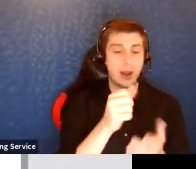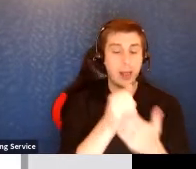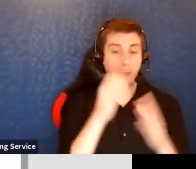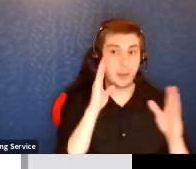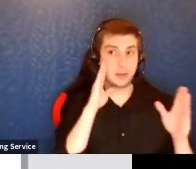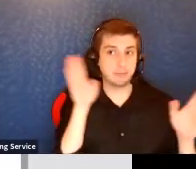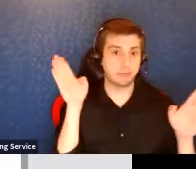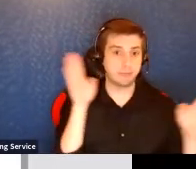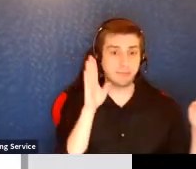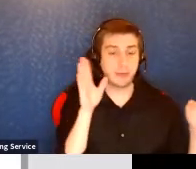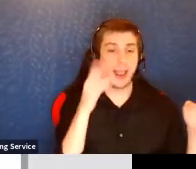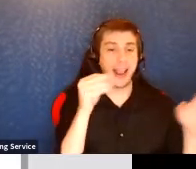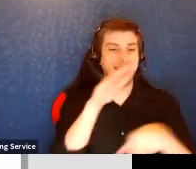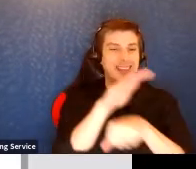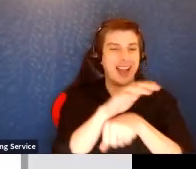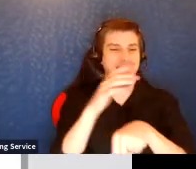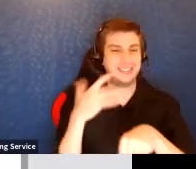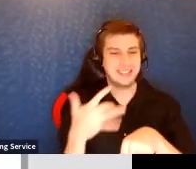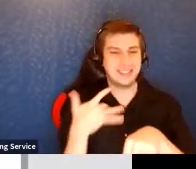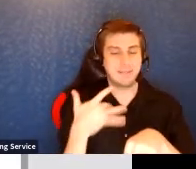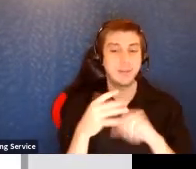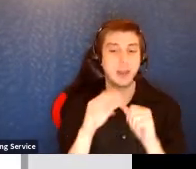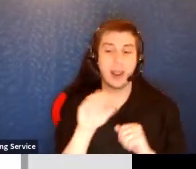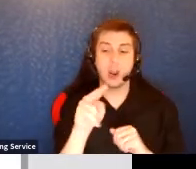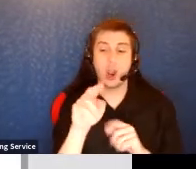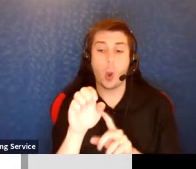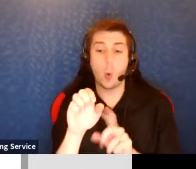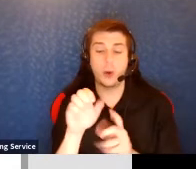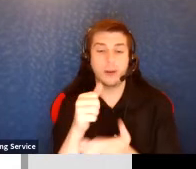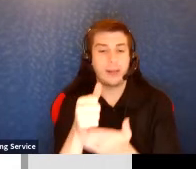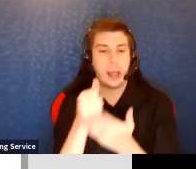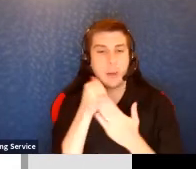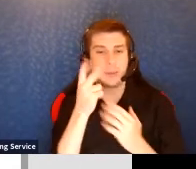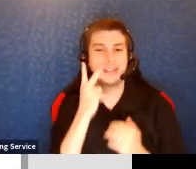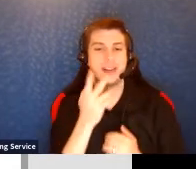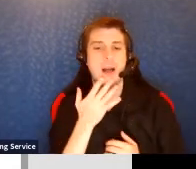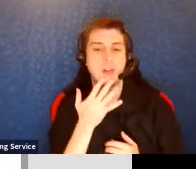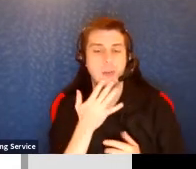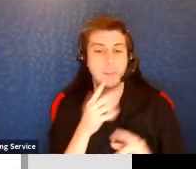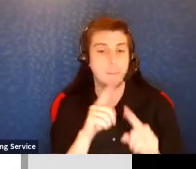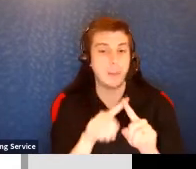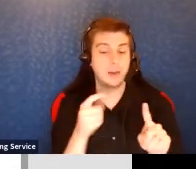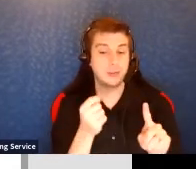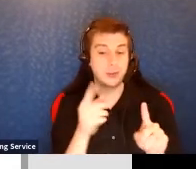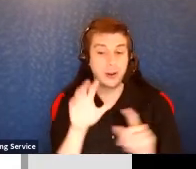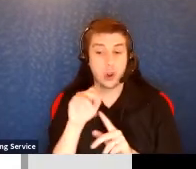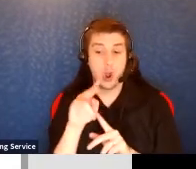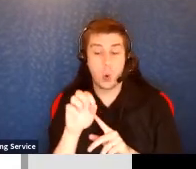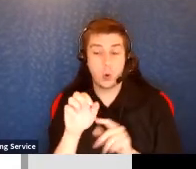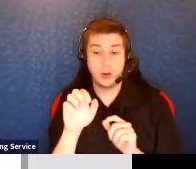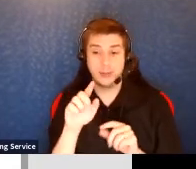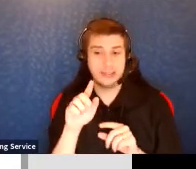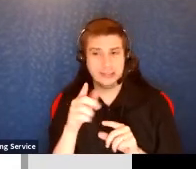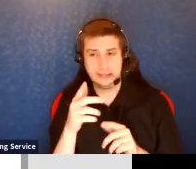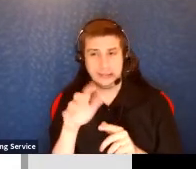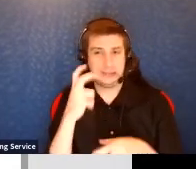night sensitivity. And our cones are what allow us to see in color. But they lack, effective night sensitivity.